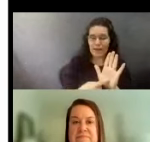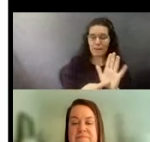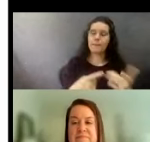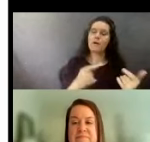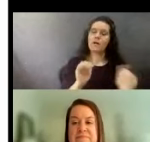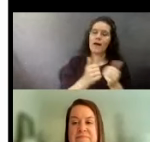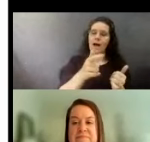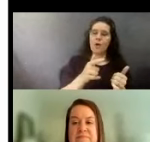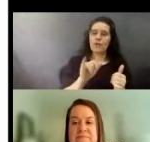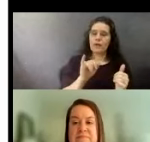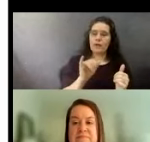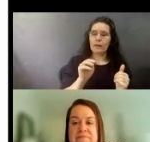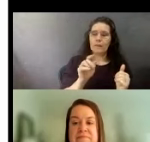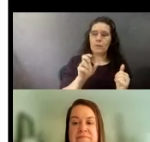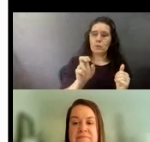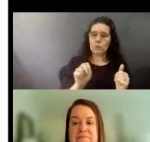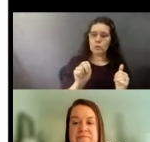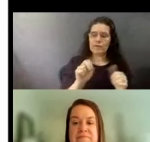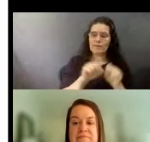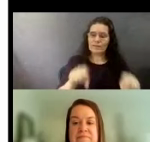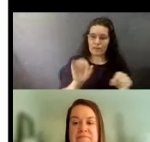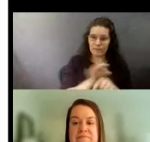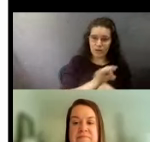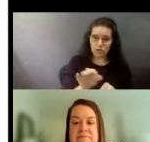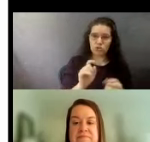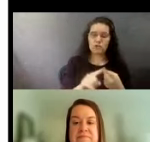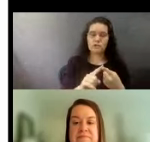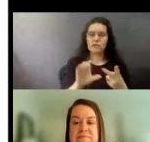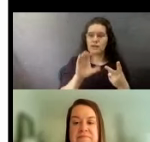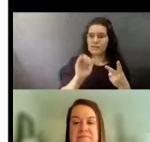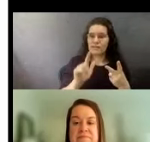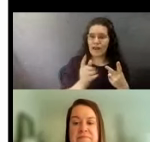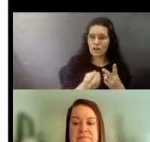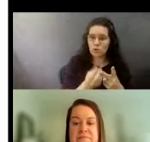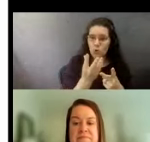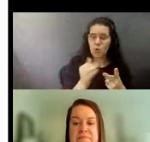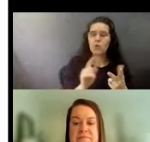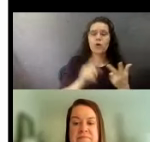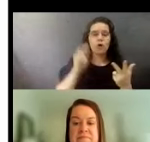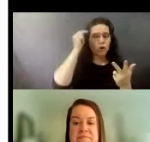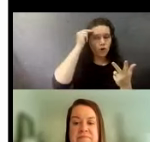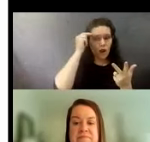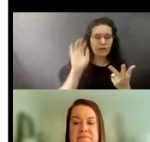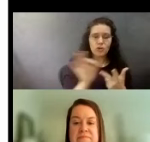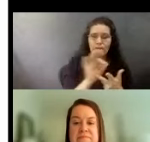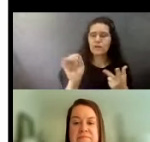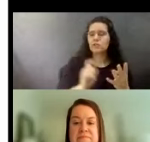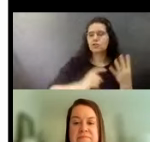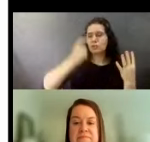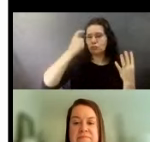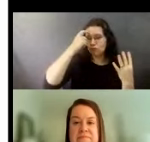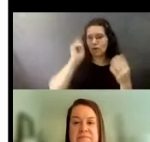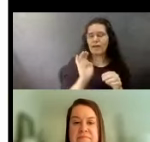system, of normal cell growth, neurological function, brain function,